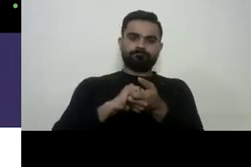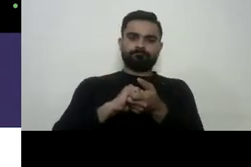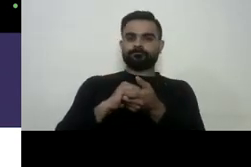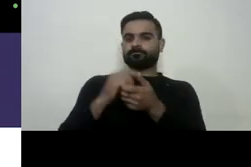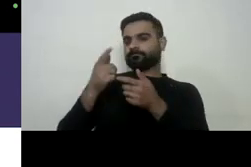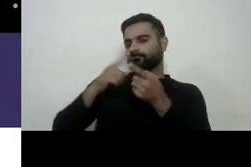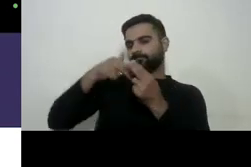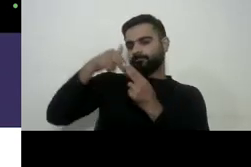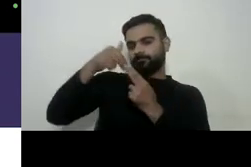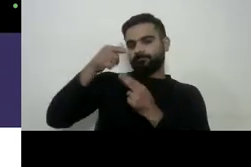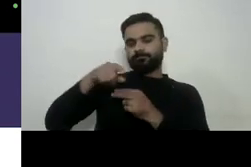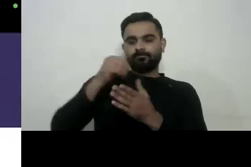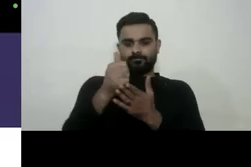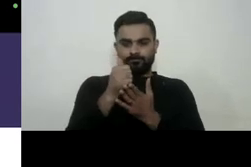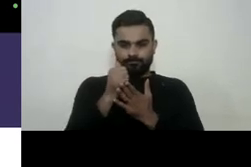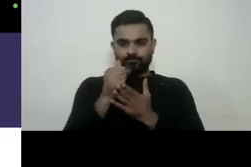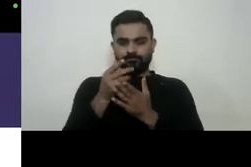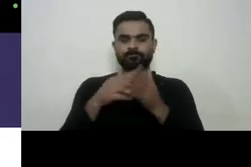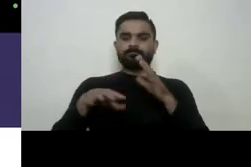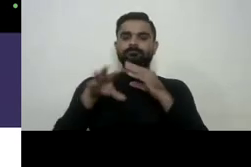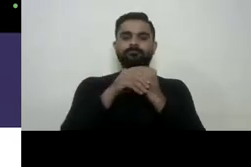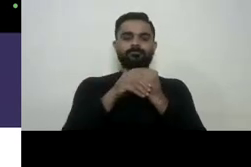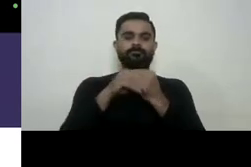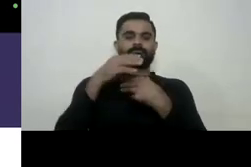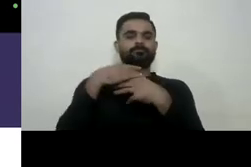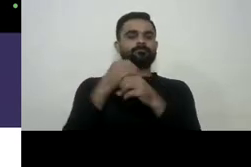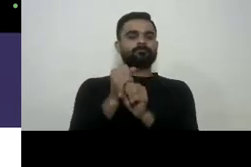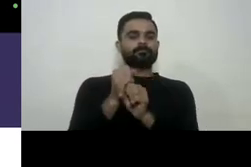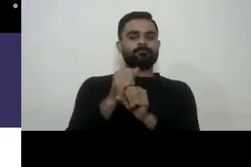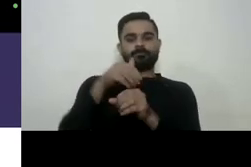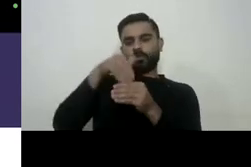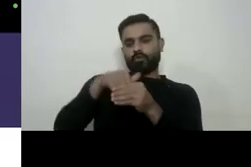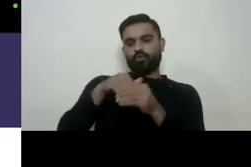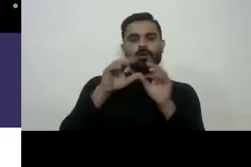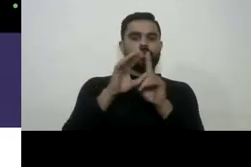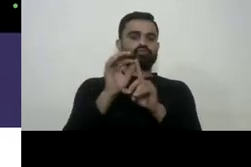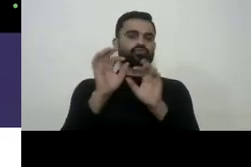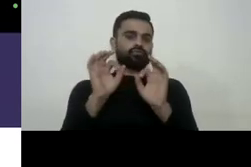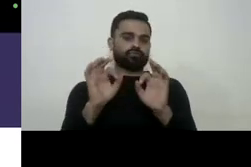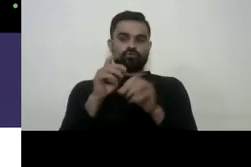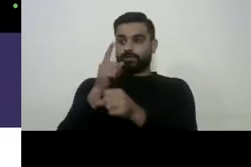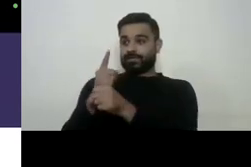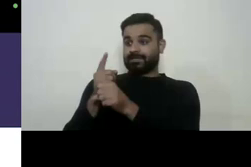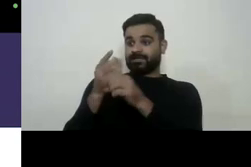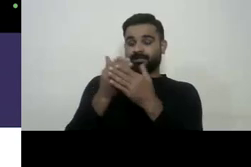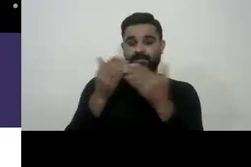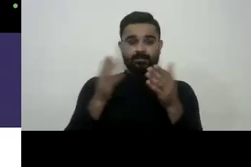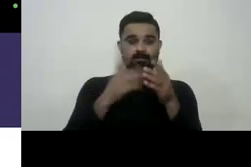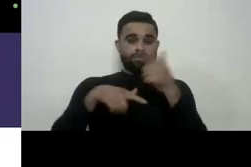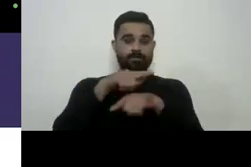story that helped them to load and of content as well, and teachers scaffolded the